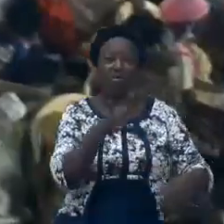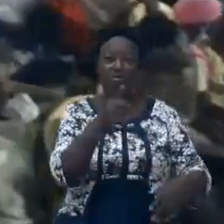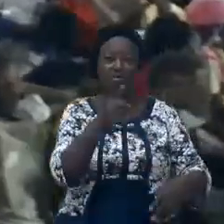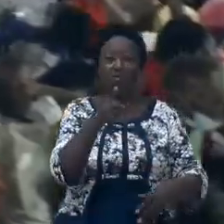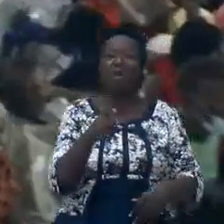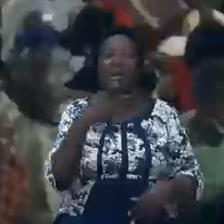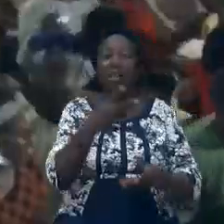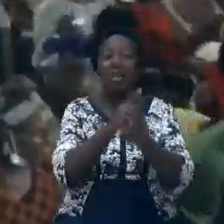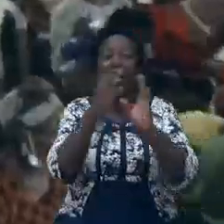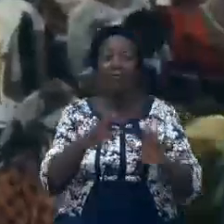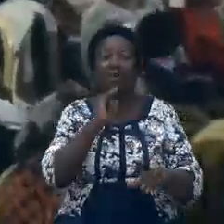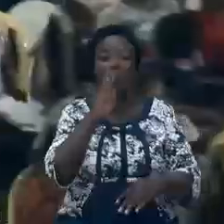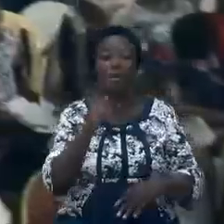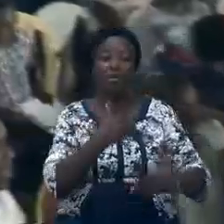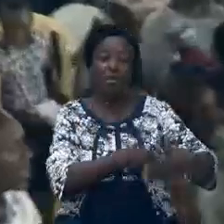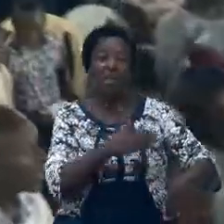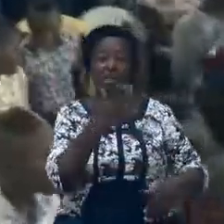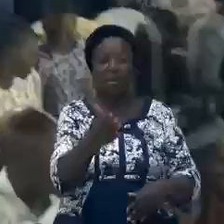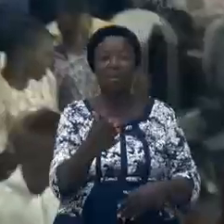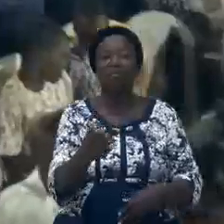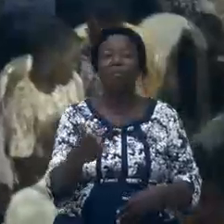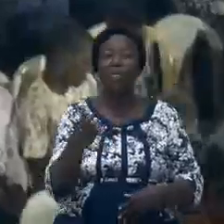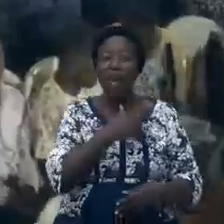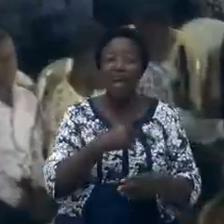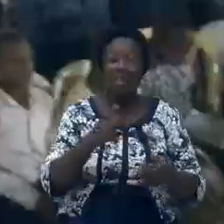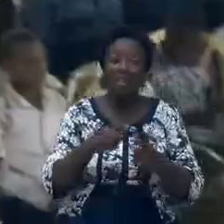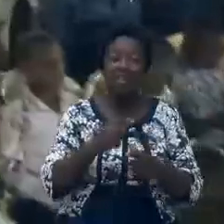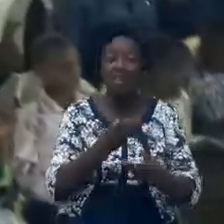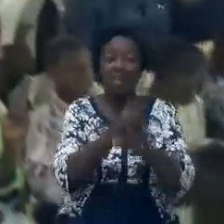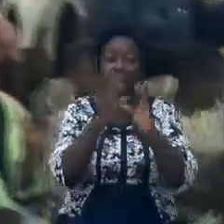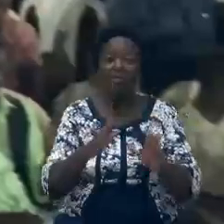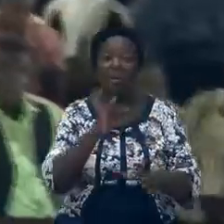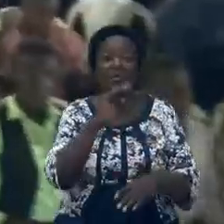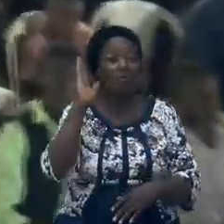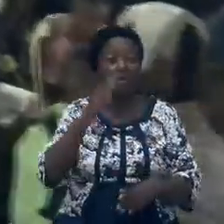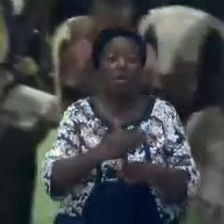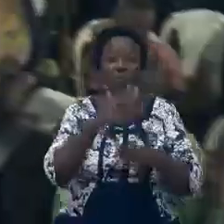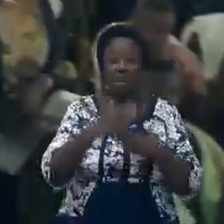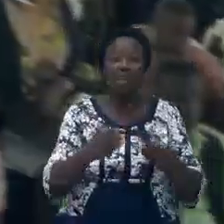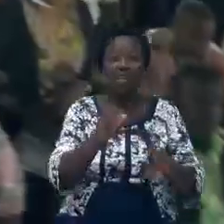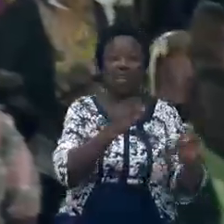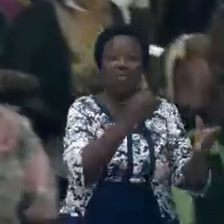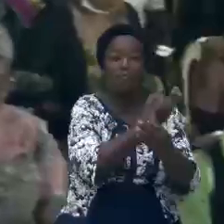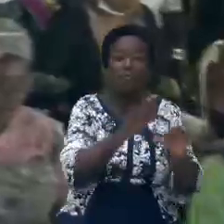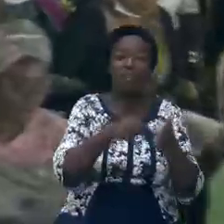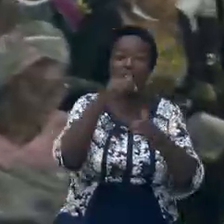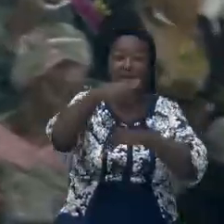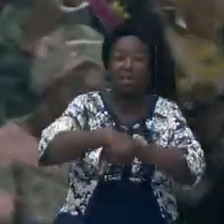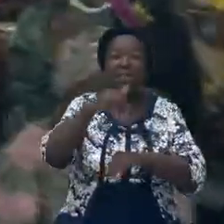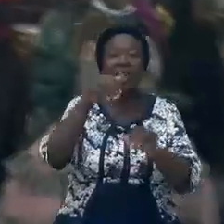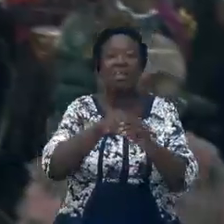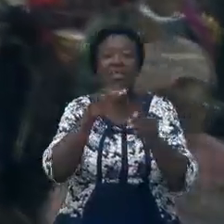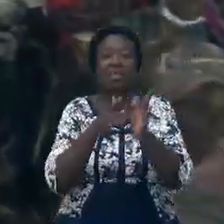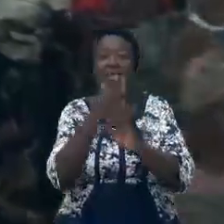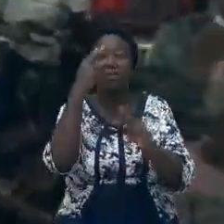The healer is by your side there. The deliverer is by your side there. And the deliverer will